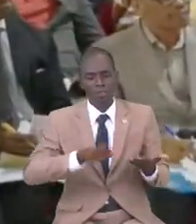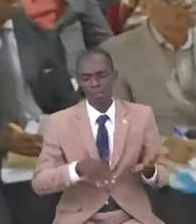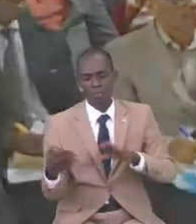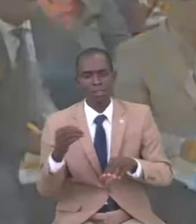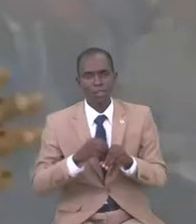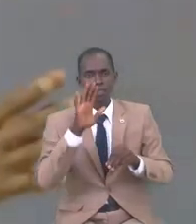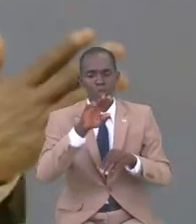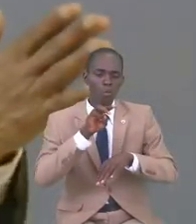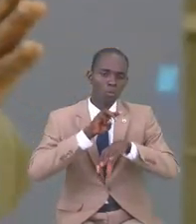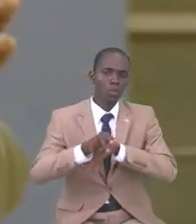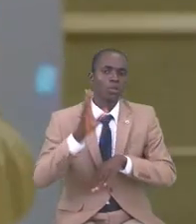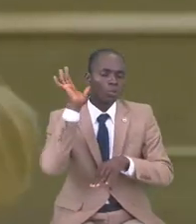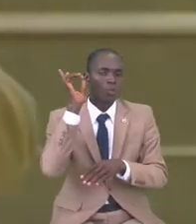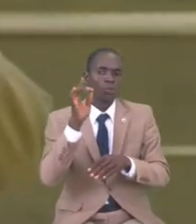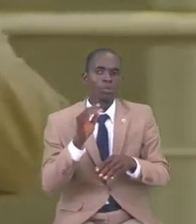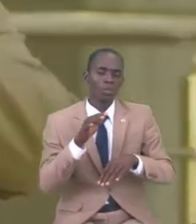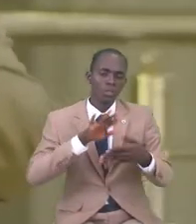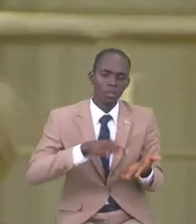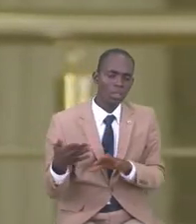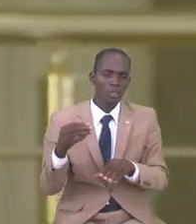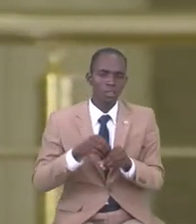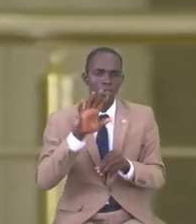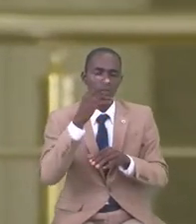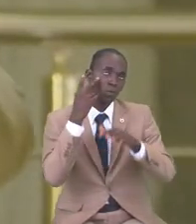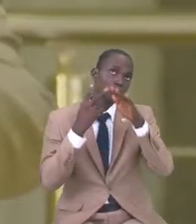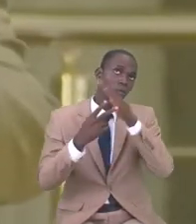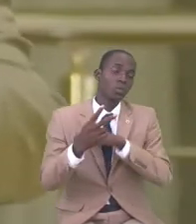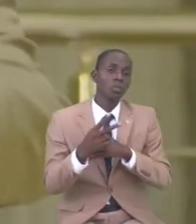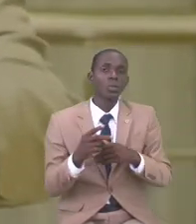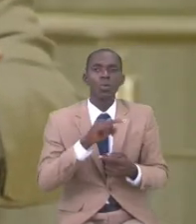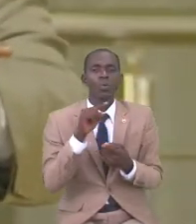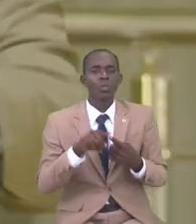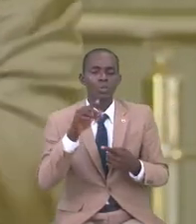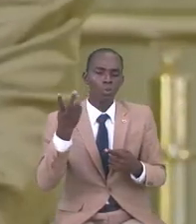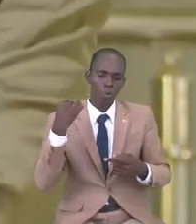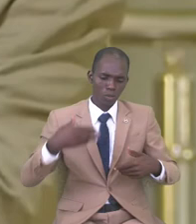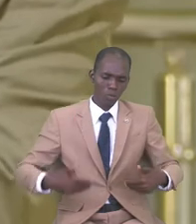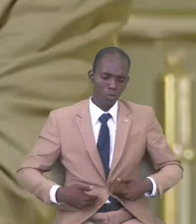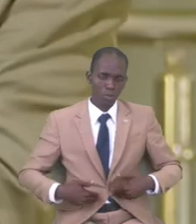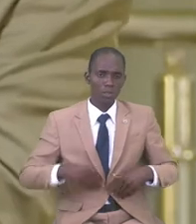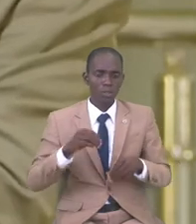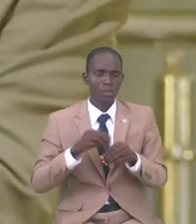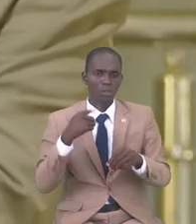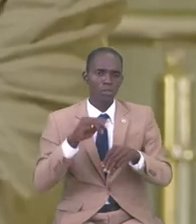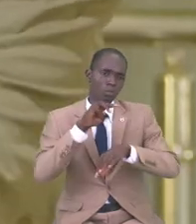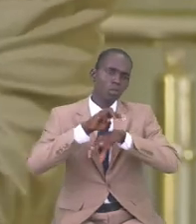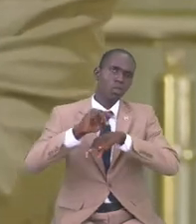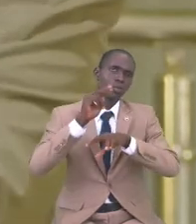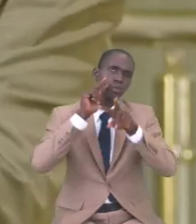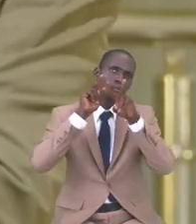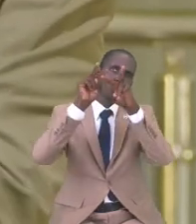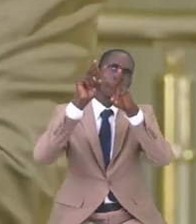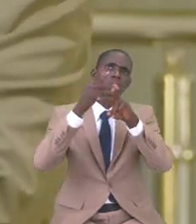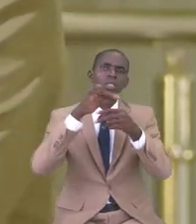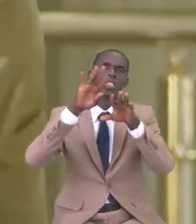your ministry or dead in your vision. When you were younger in ministry, you looked ahead and you said, give